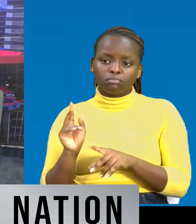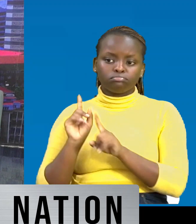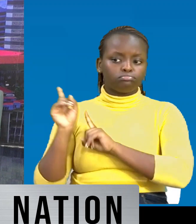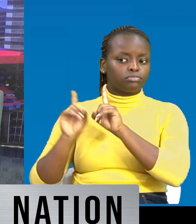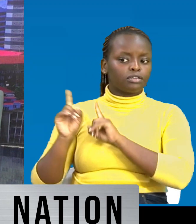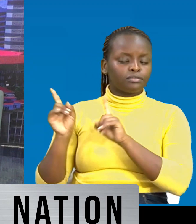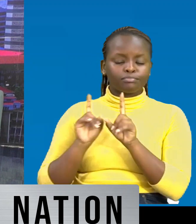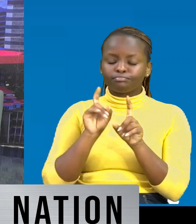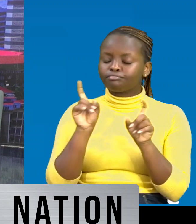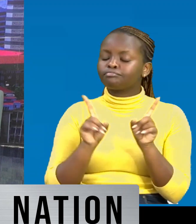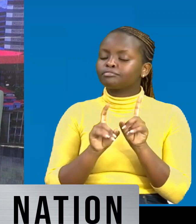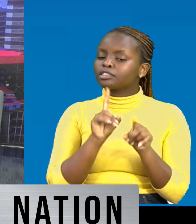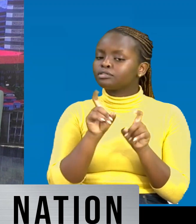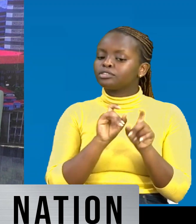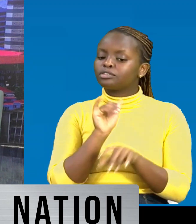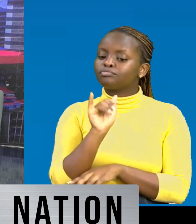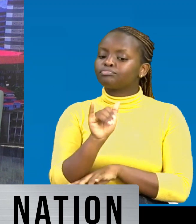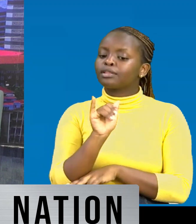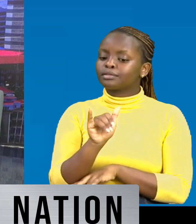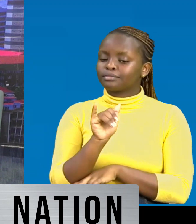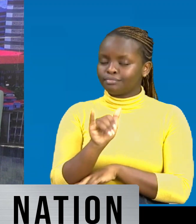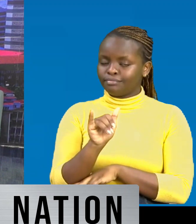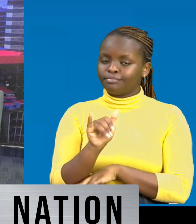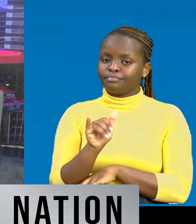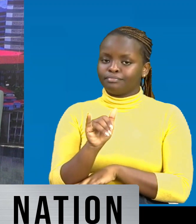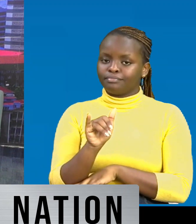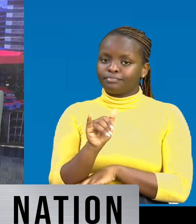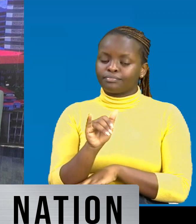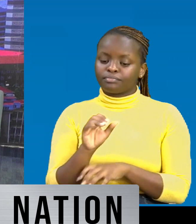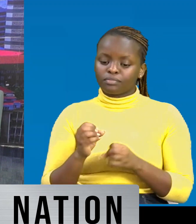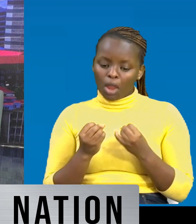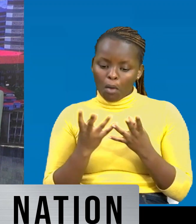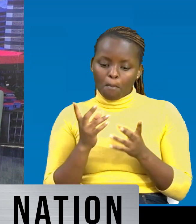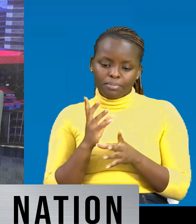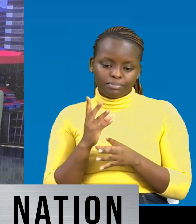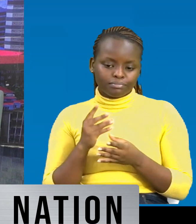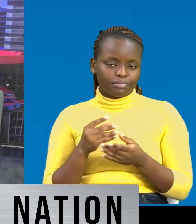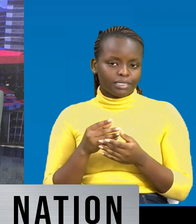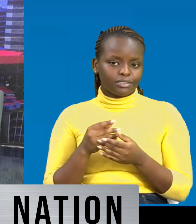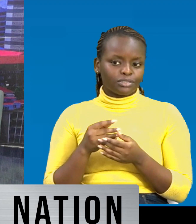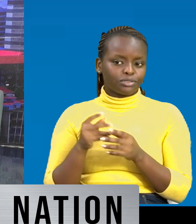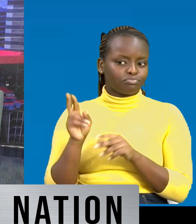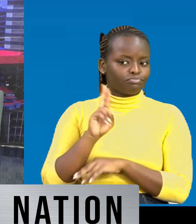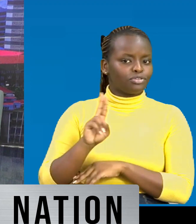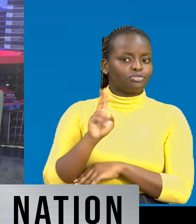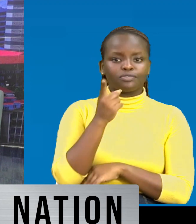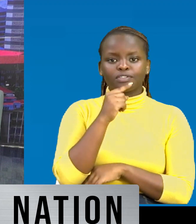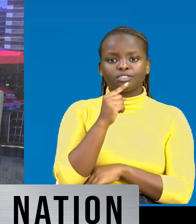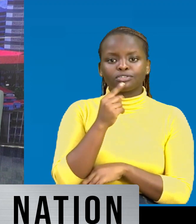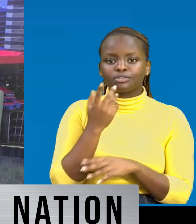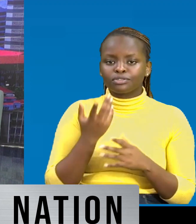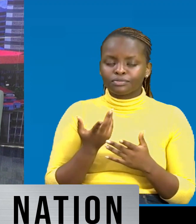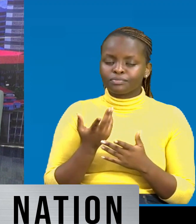should really be the inquiry of this. How much have we spent? Not Forget about the ones you're saving saving now. Okay. Because it means if you're saving